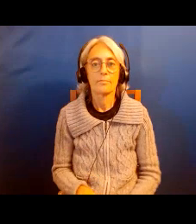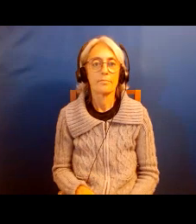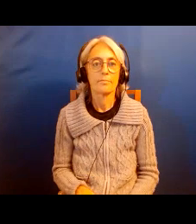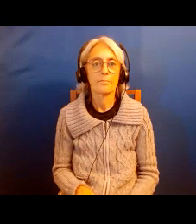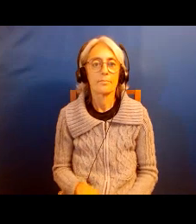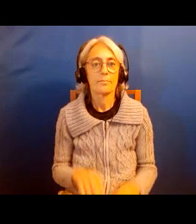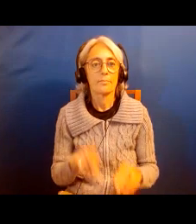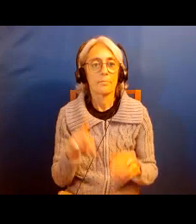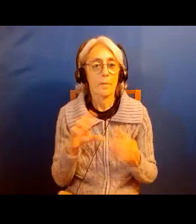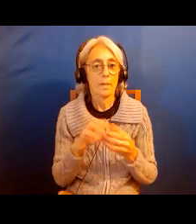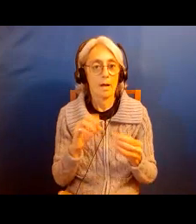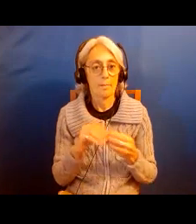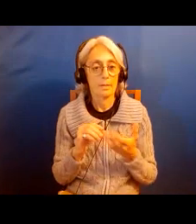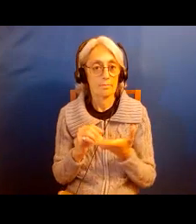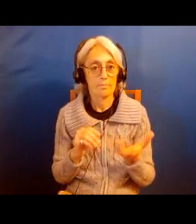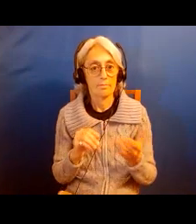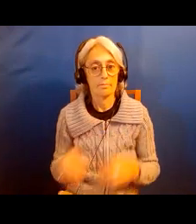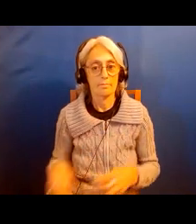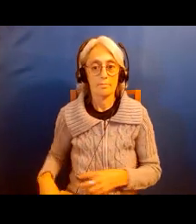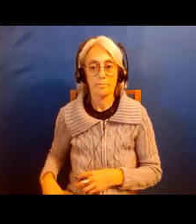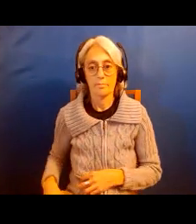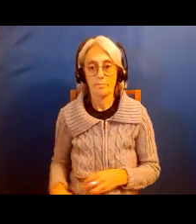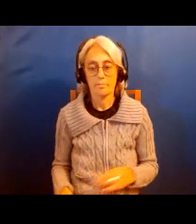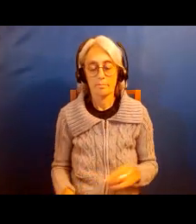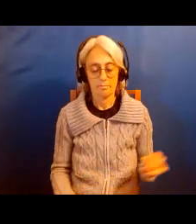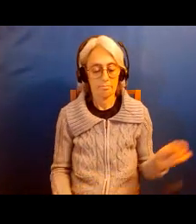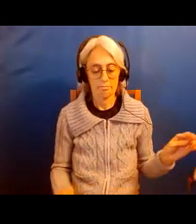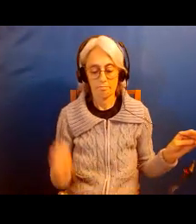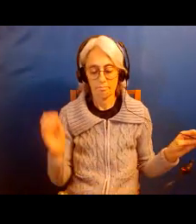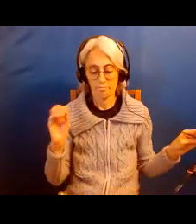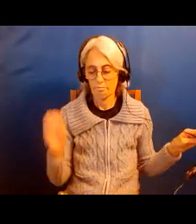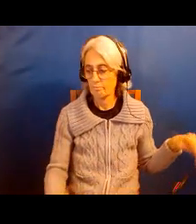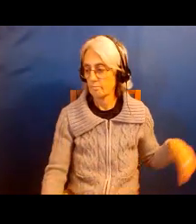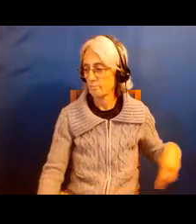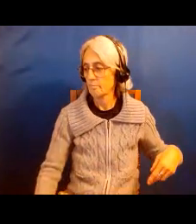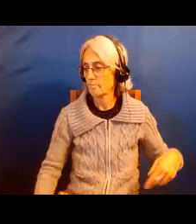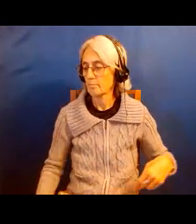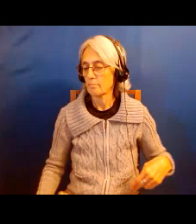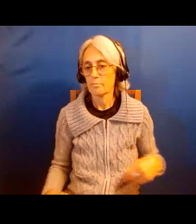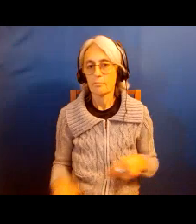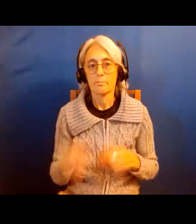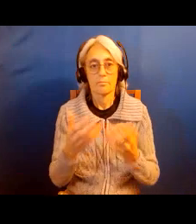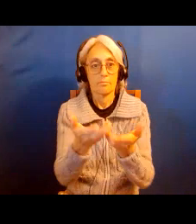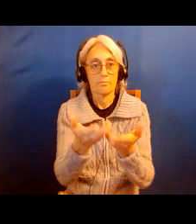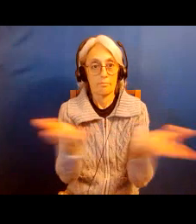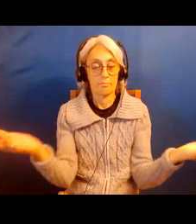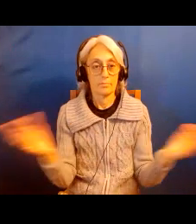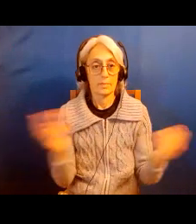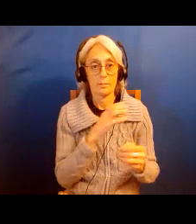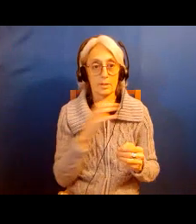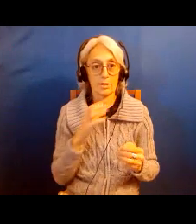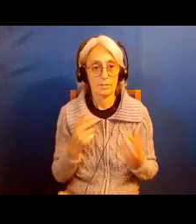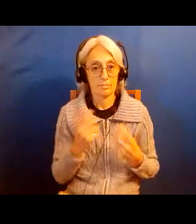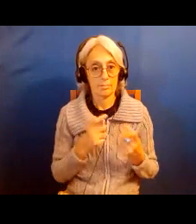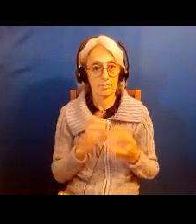comment. Is there any? There is no public comment. Thank you. Thank you. Let's go to the dais. Any questions or comments from the